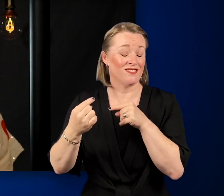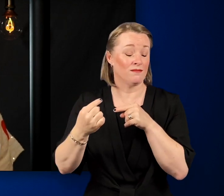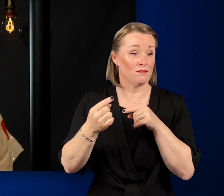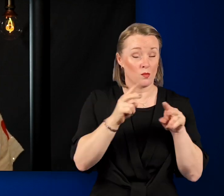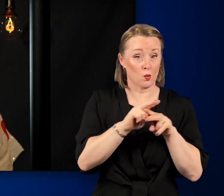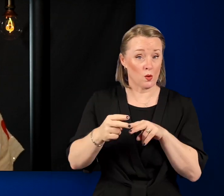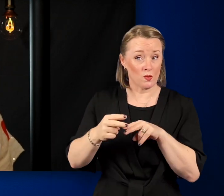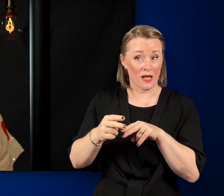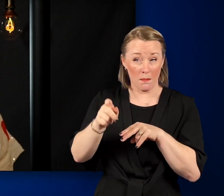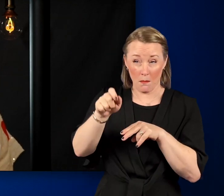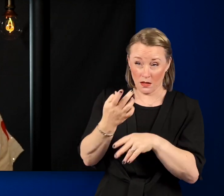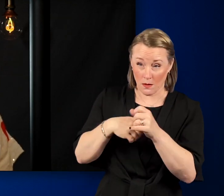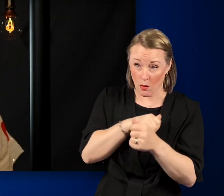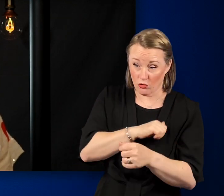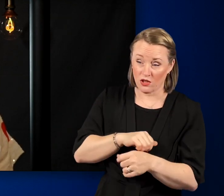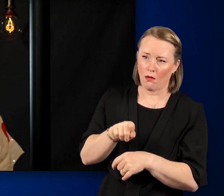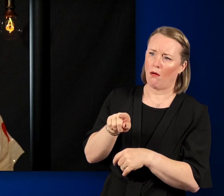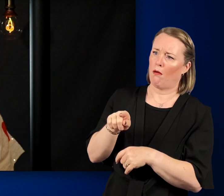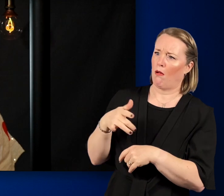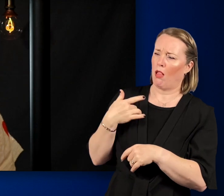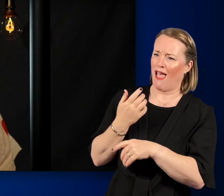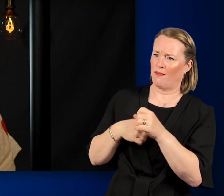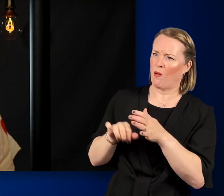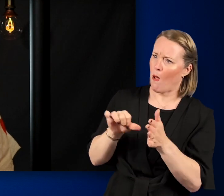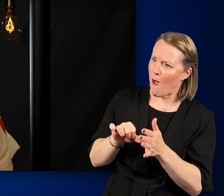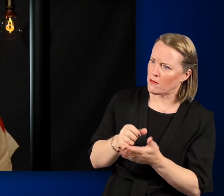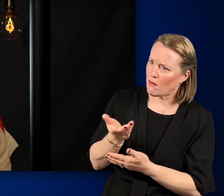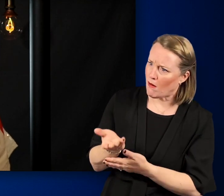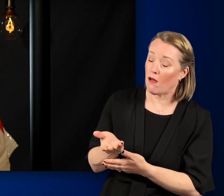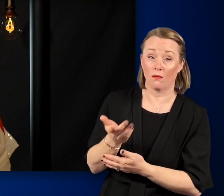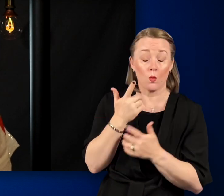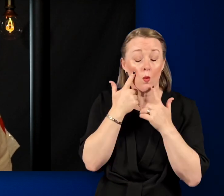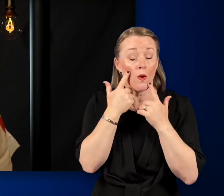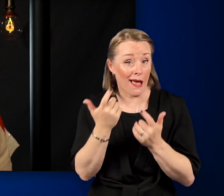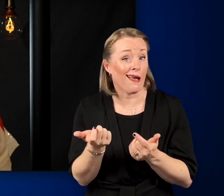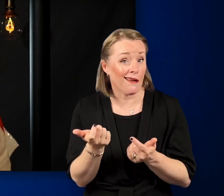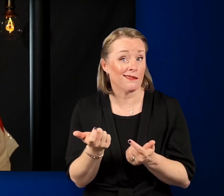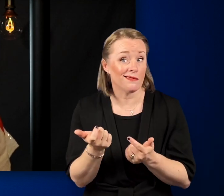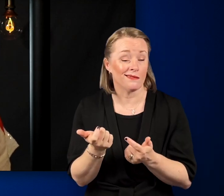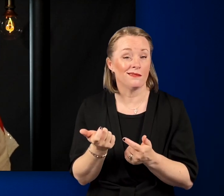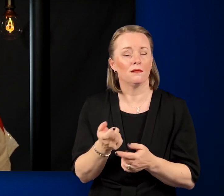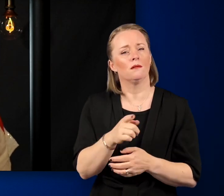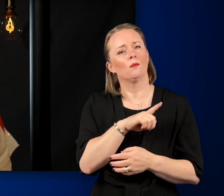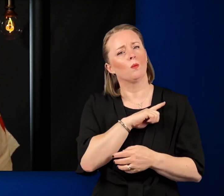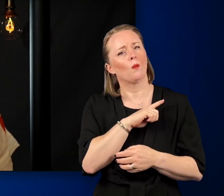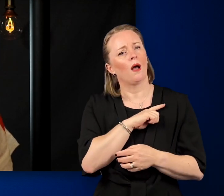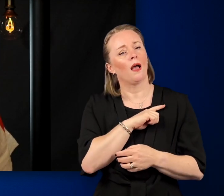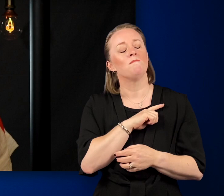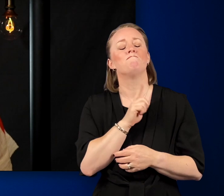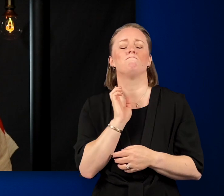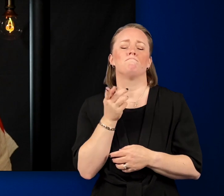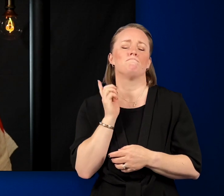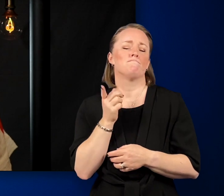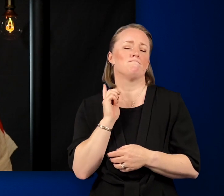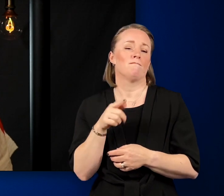can sometimes seem to get harder, not easier? There are a couple of reasons for that, I think.